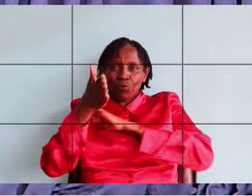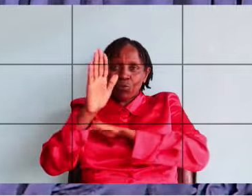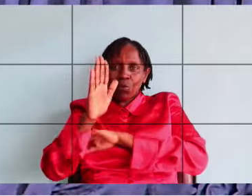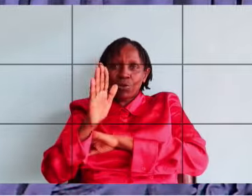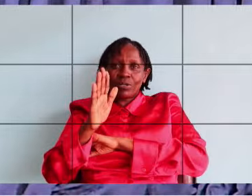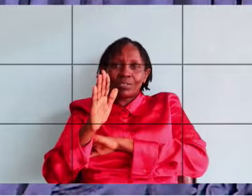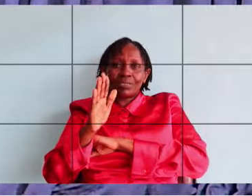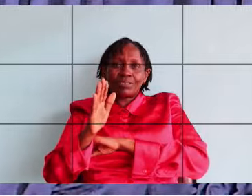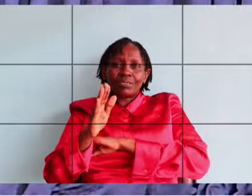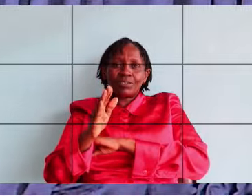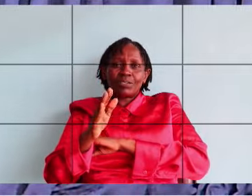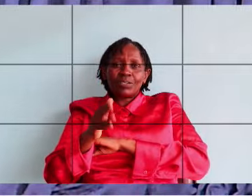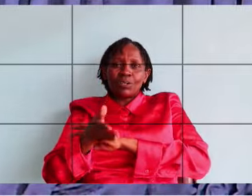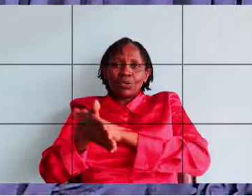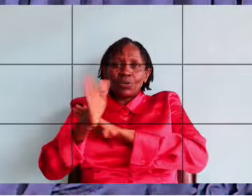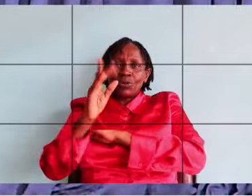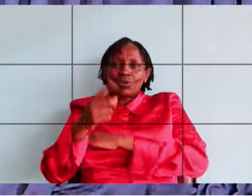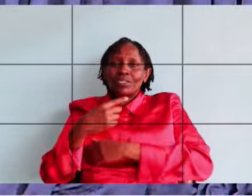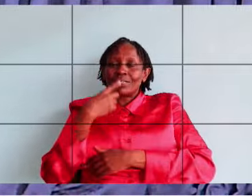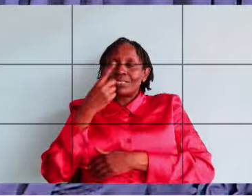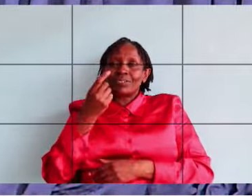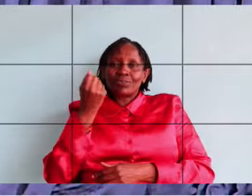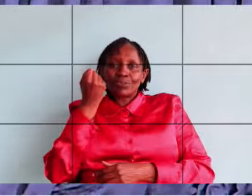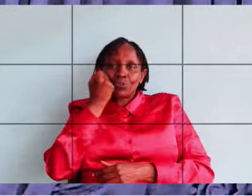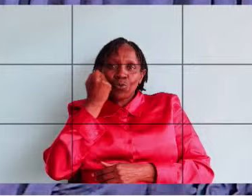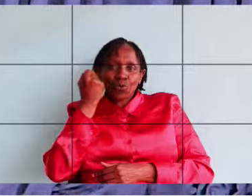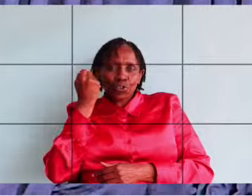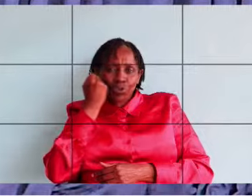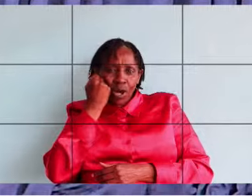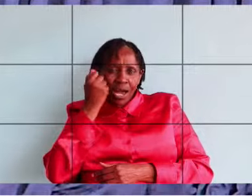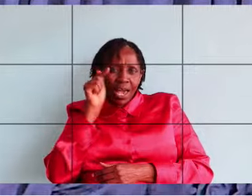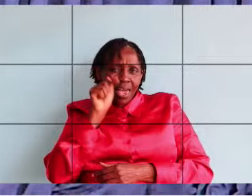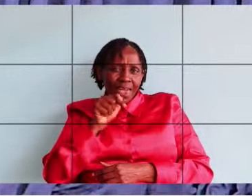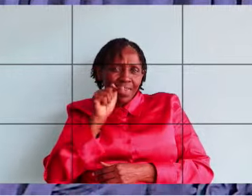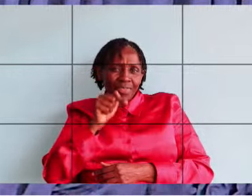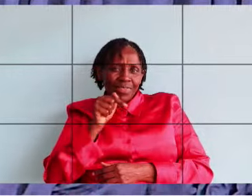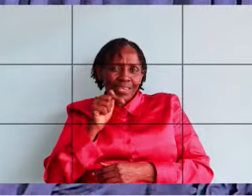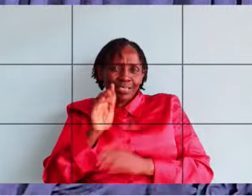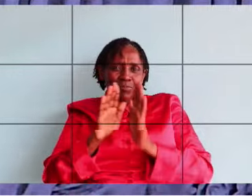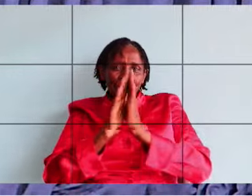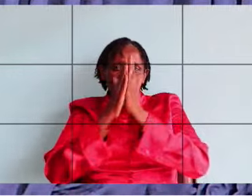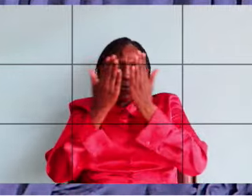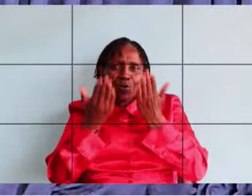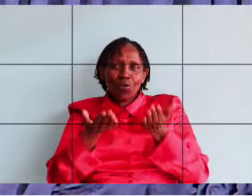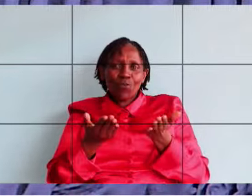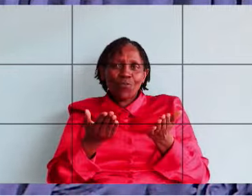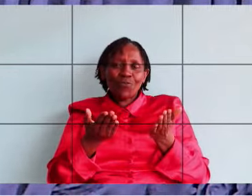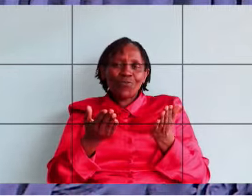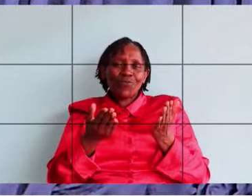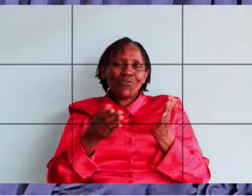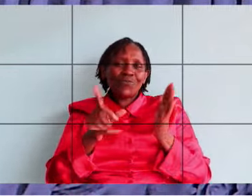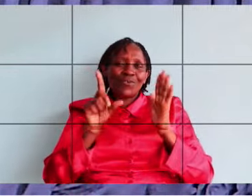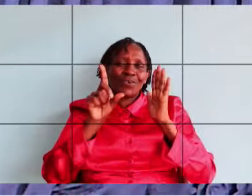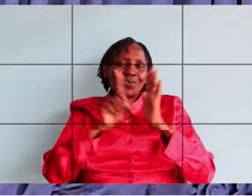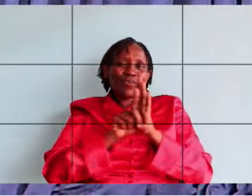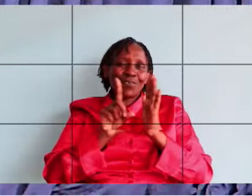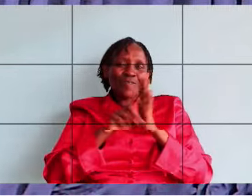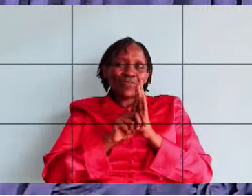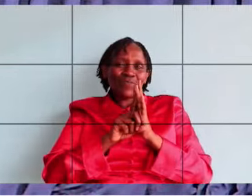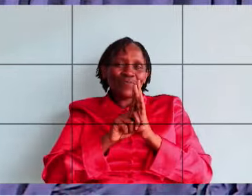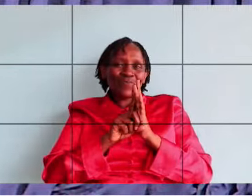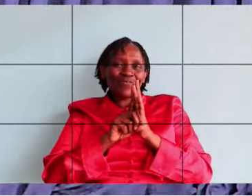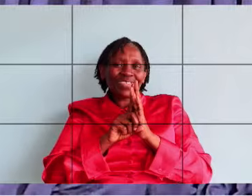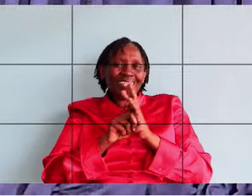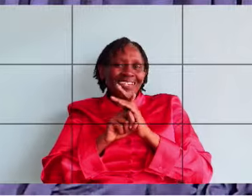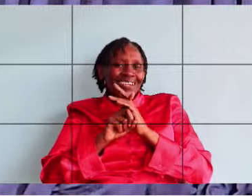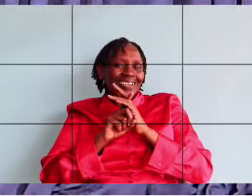this book of the law will not depart from you day and night. You're going to take time to study. You're going to take